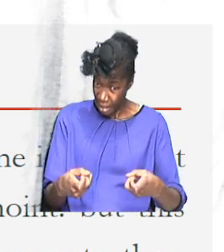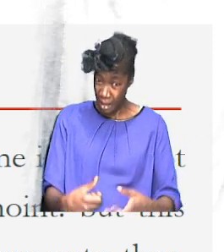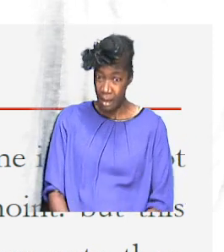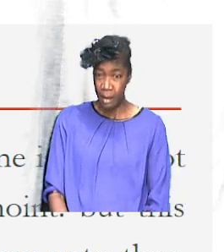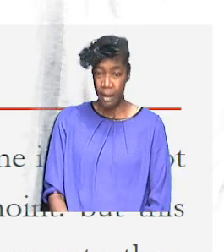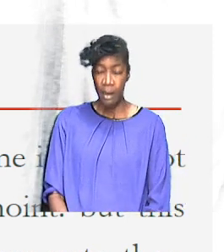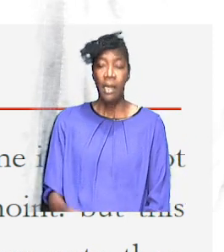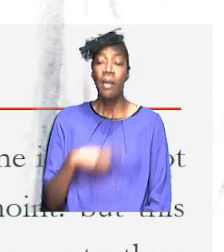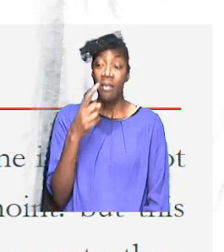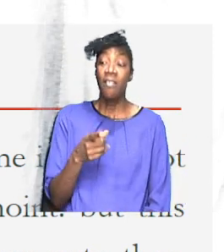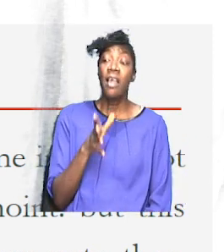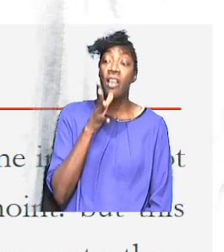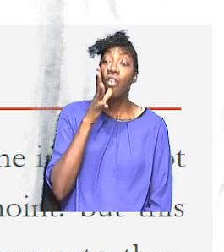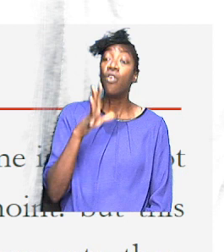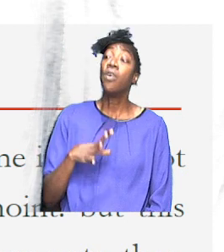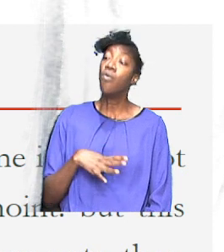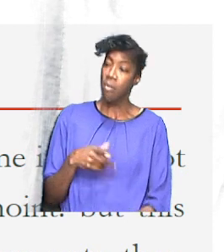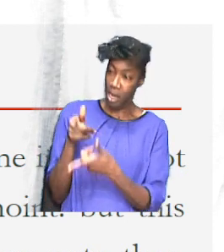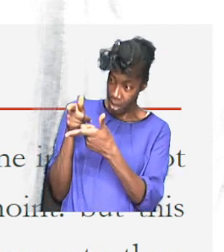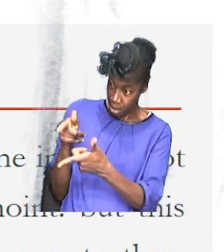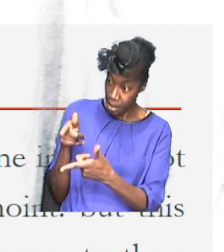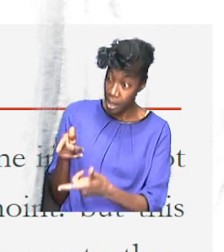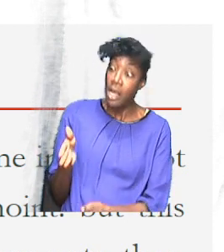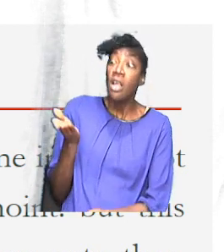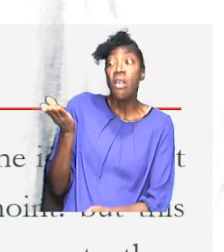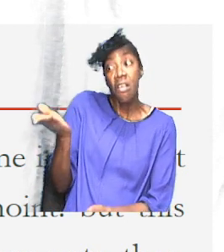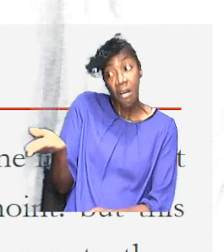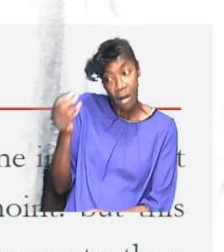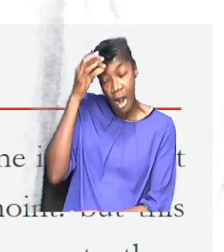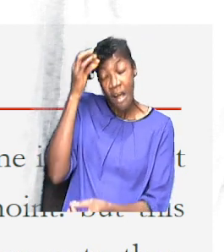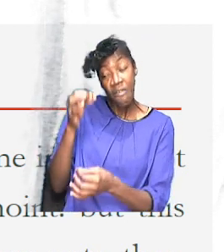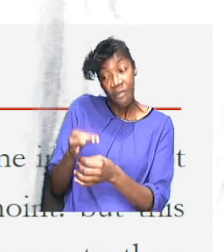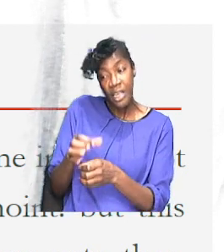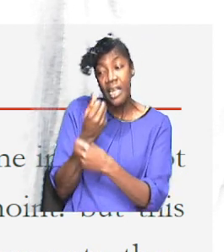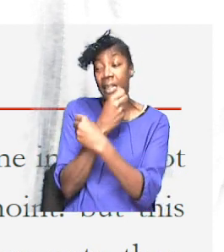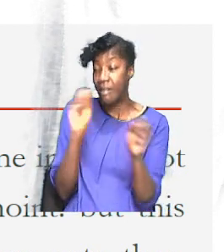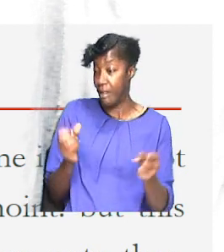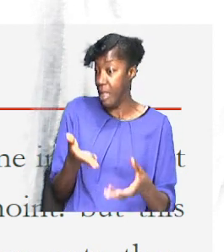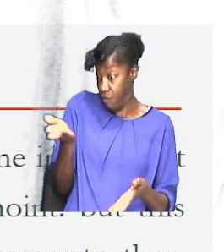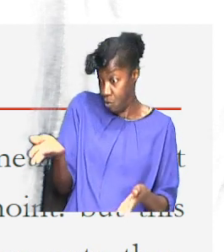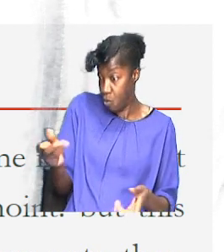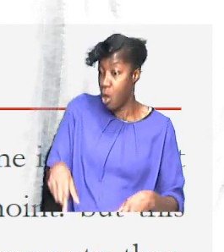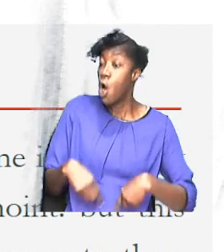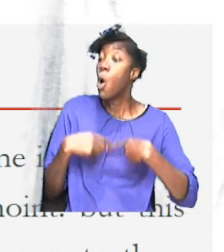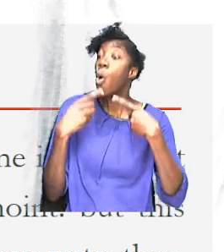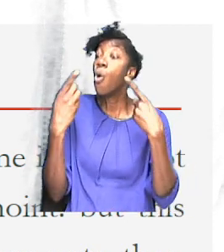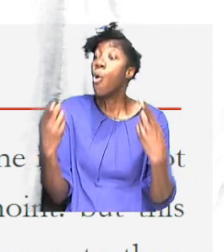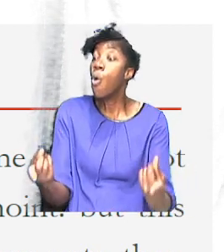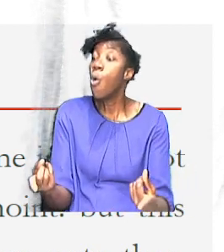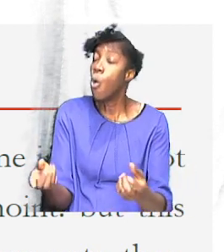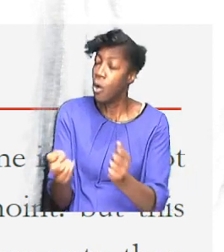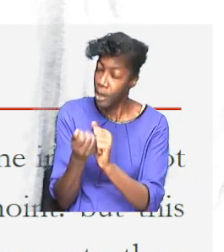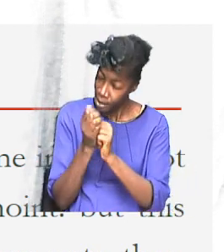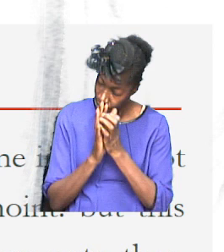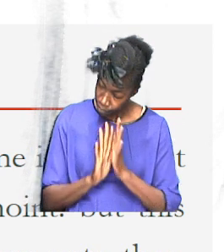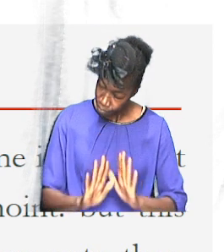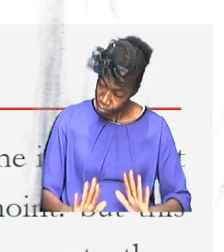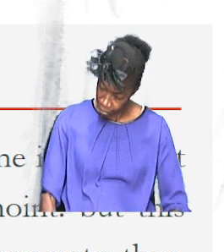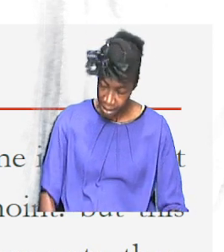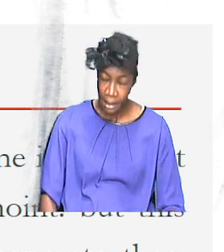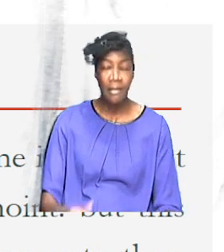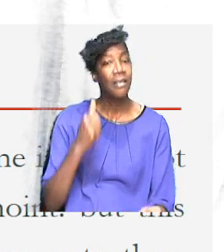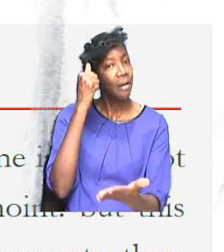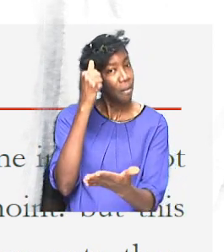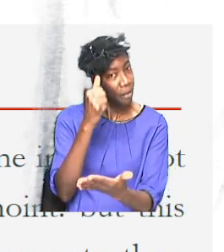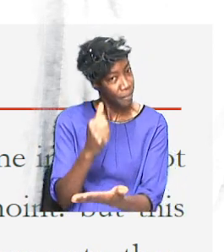woman, Thy faith hath saved thee. Go in peace. Praise